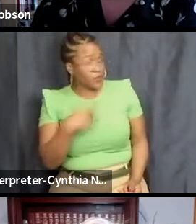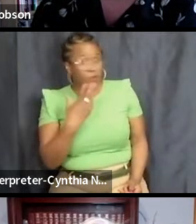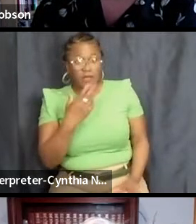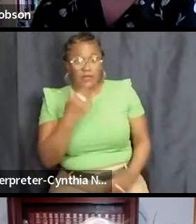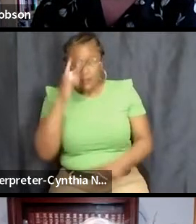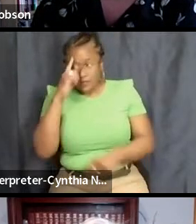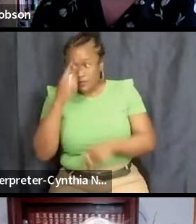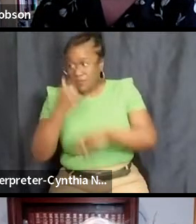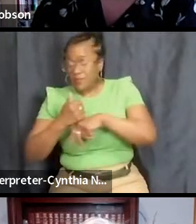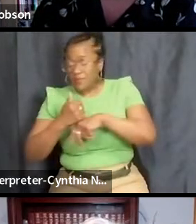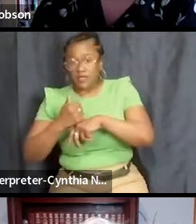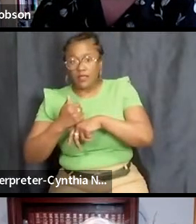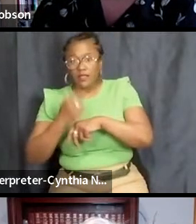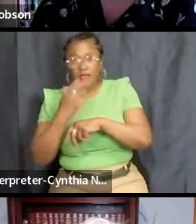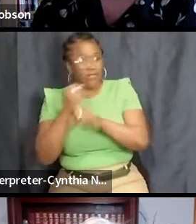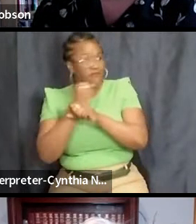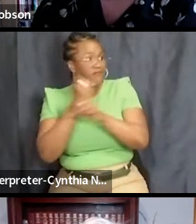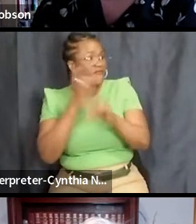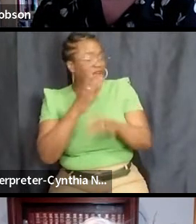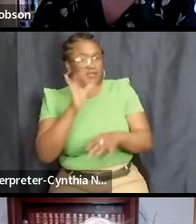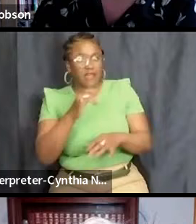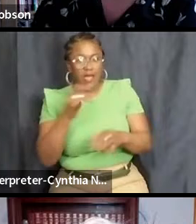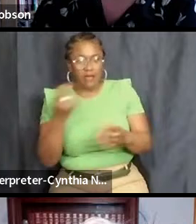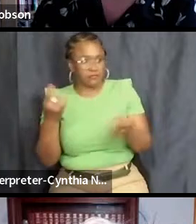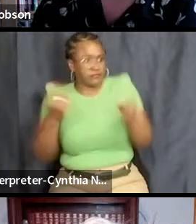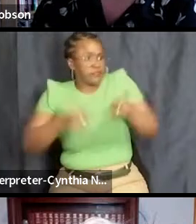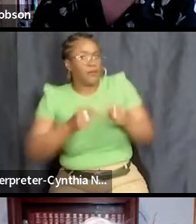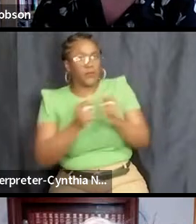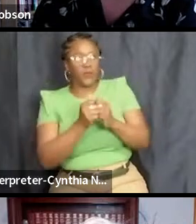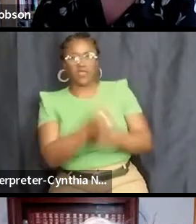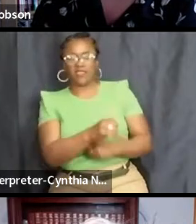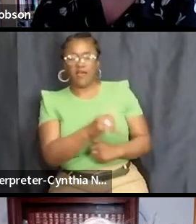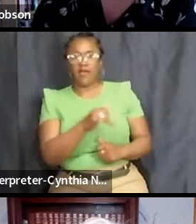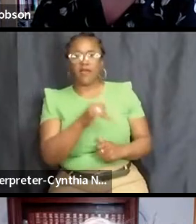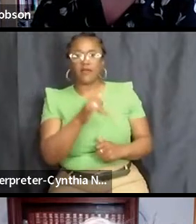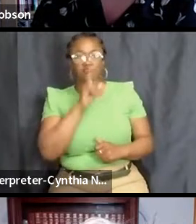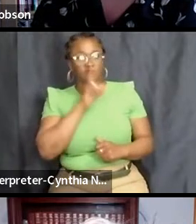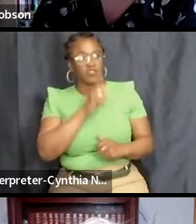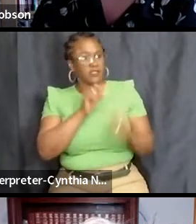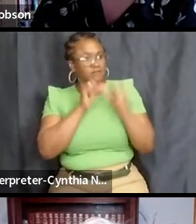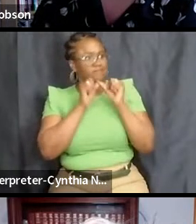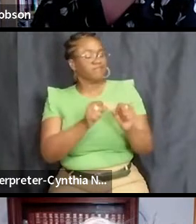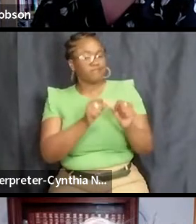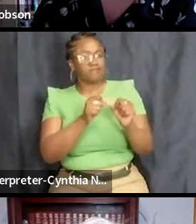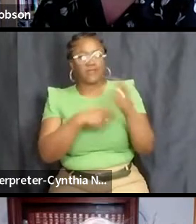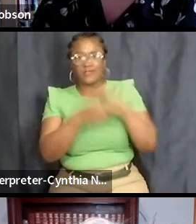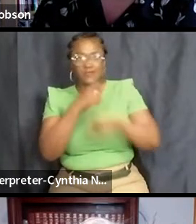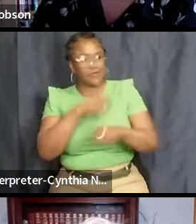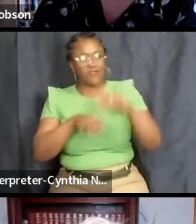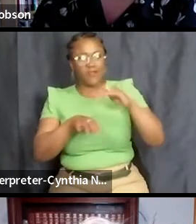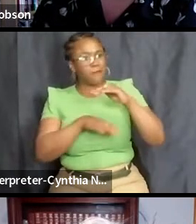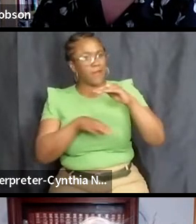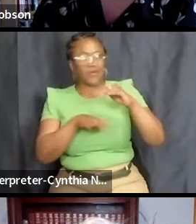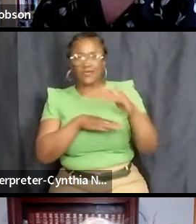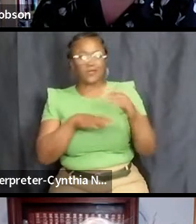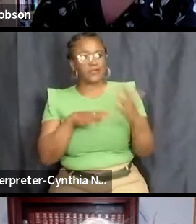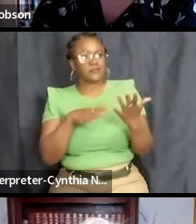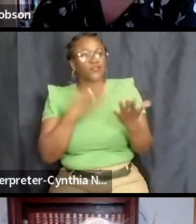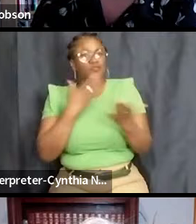supremacy and the violence that comes with it was upheld over just basic decency